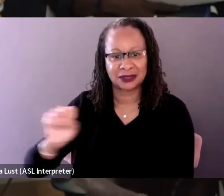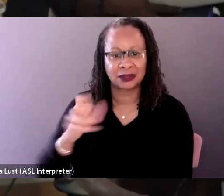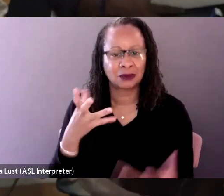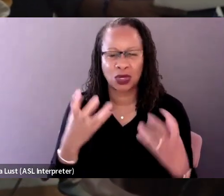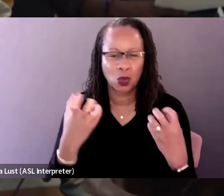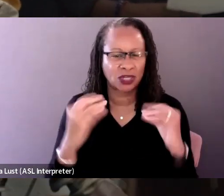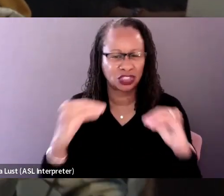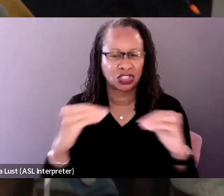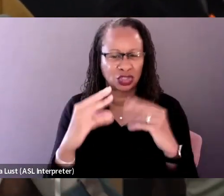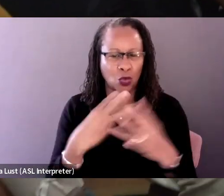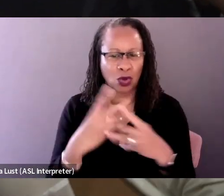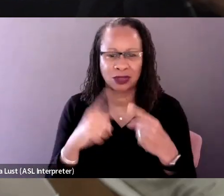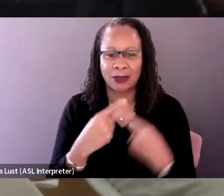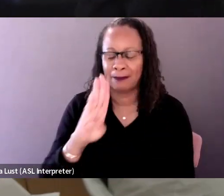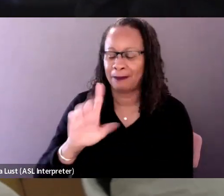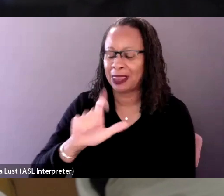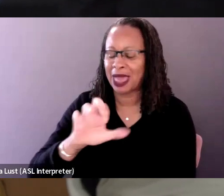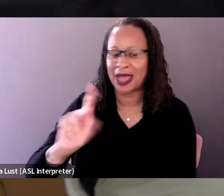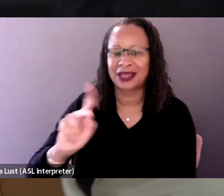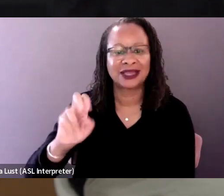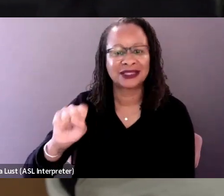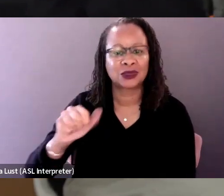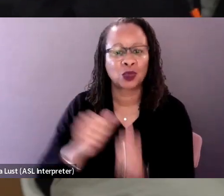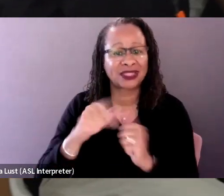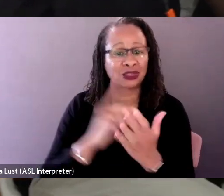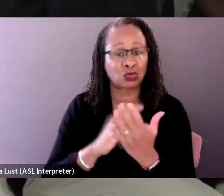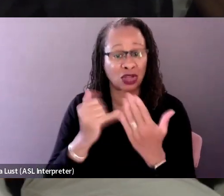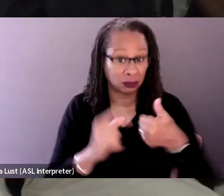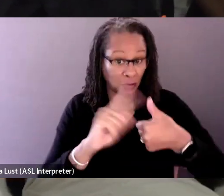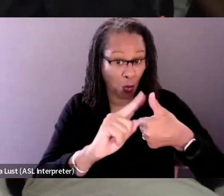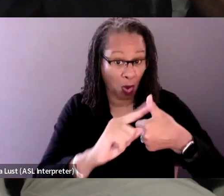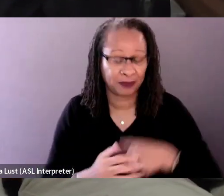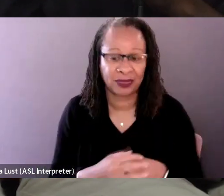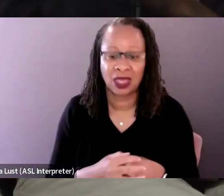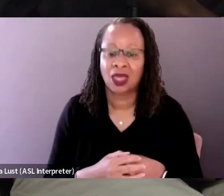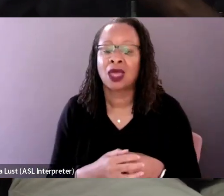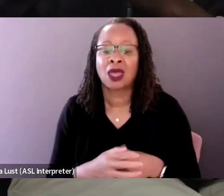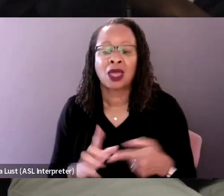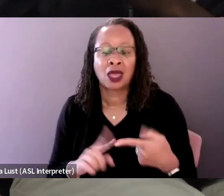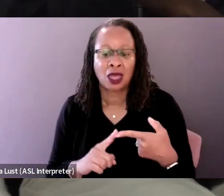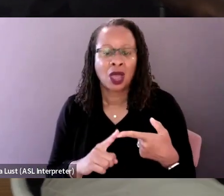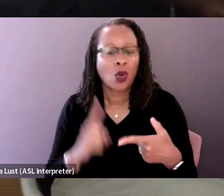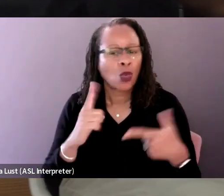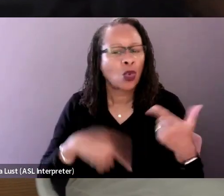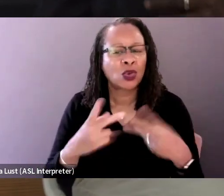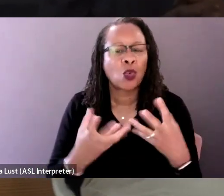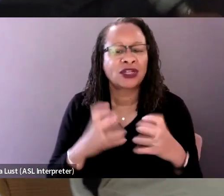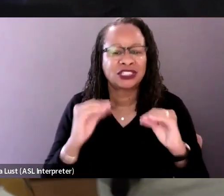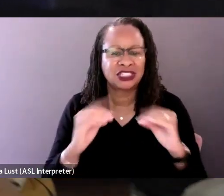project? One, and then what do you want to teach the world about media and Blackness?